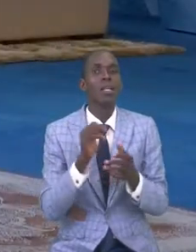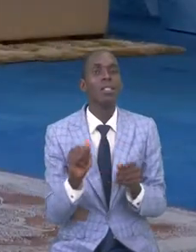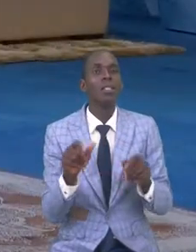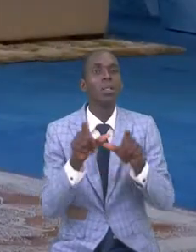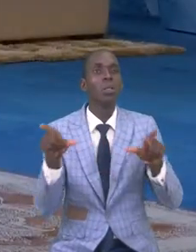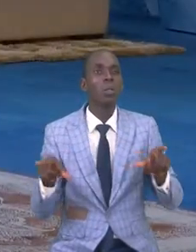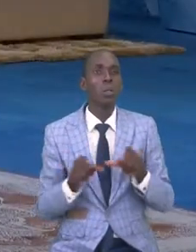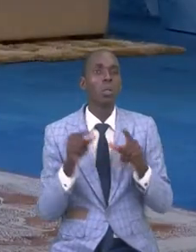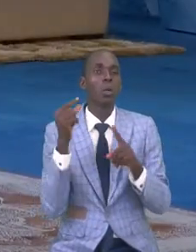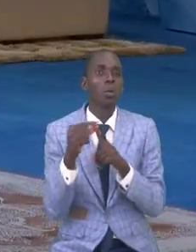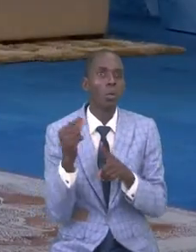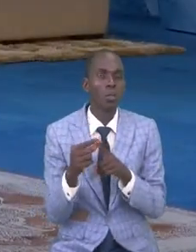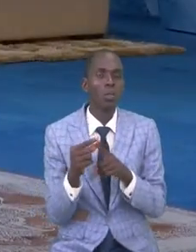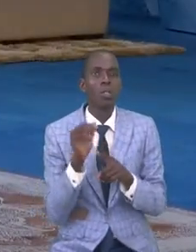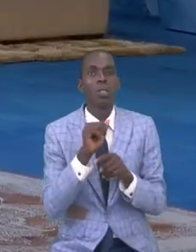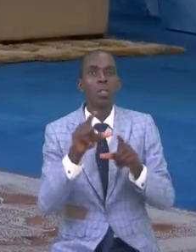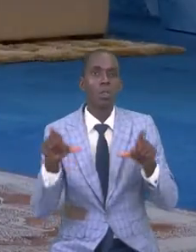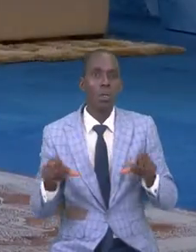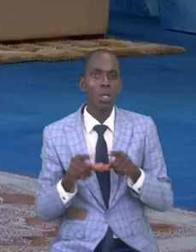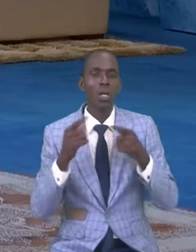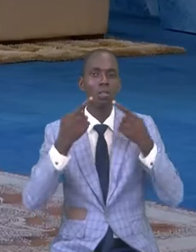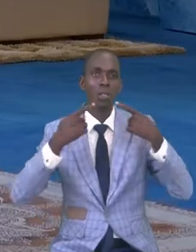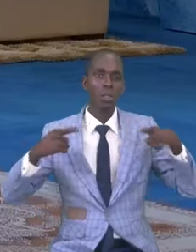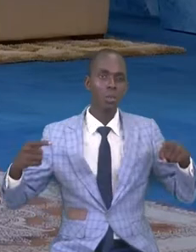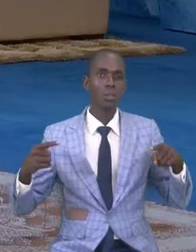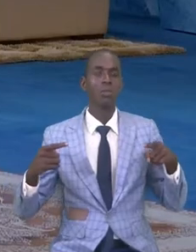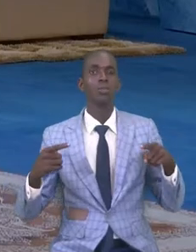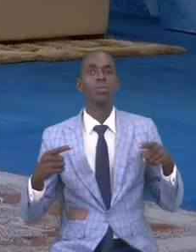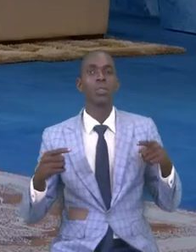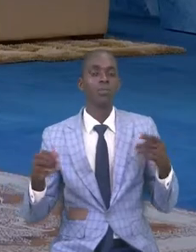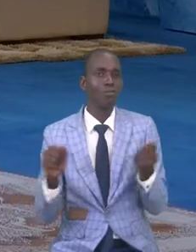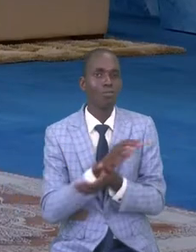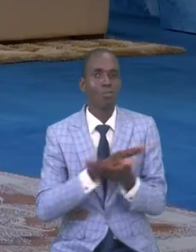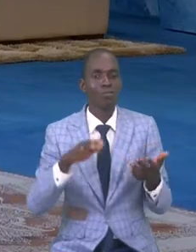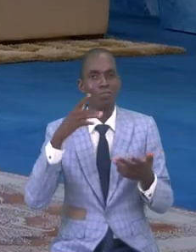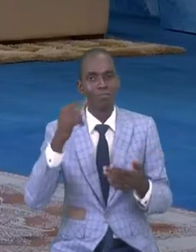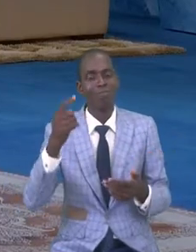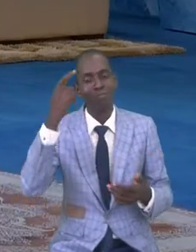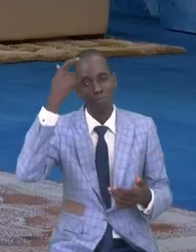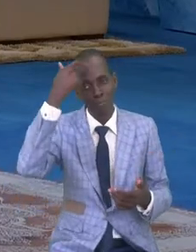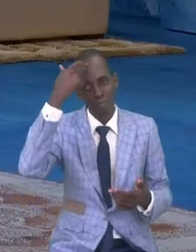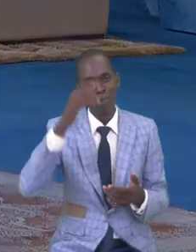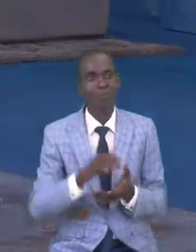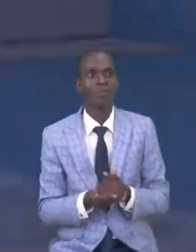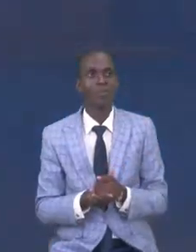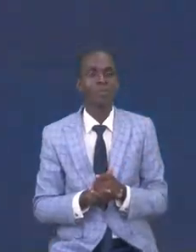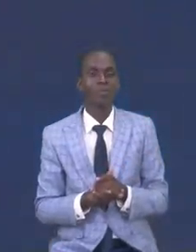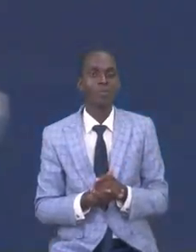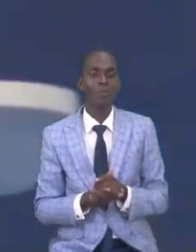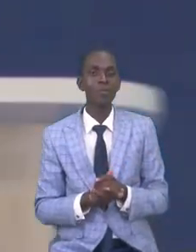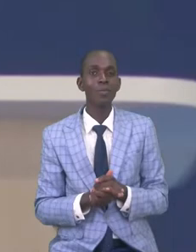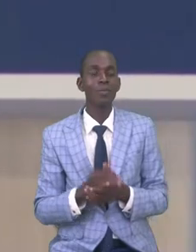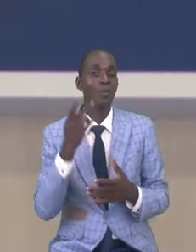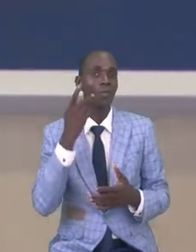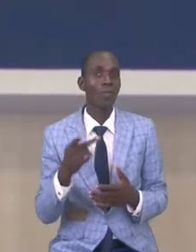slang, local language, scatters the brain. What it means is where the part